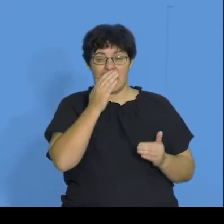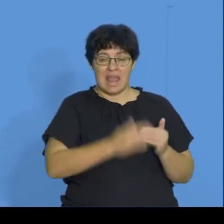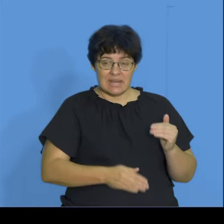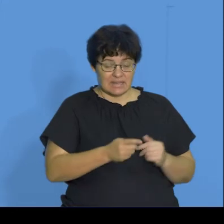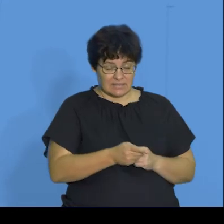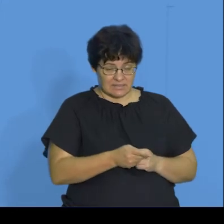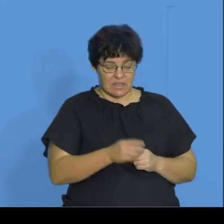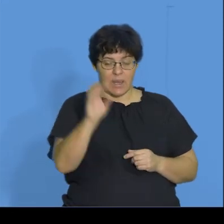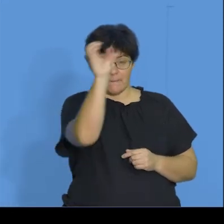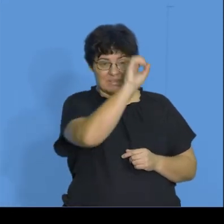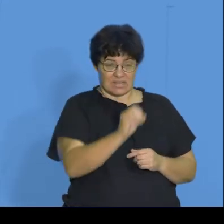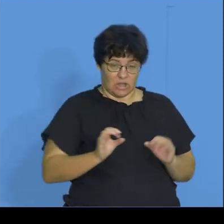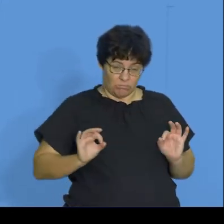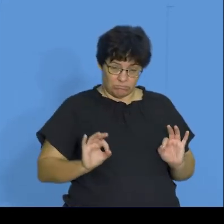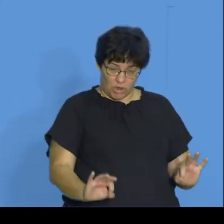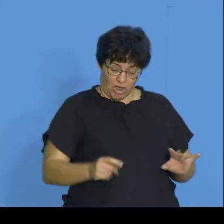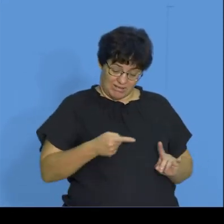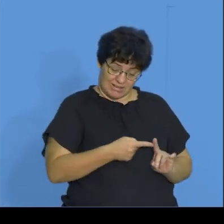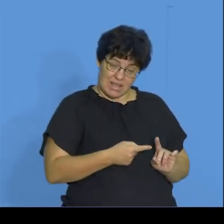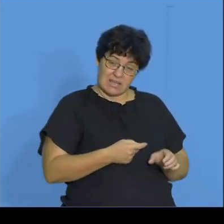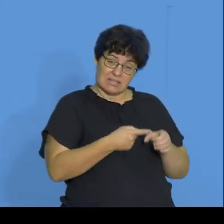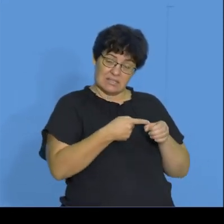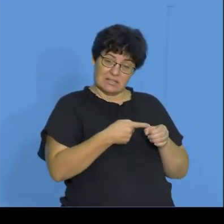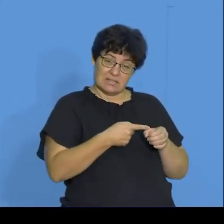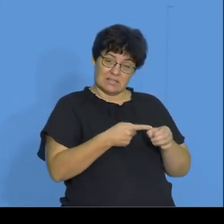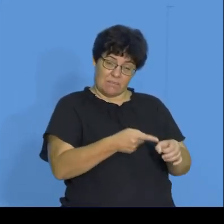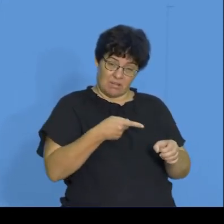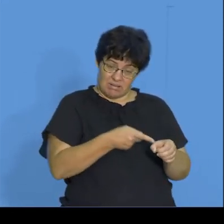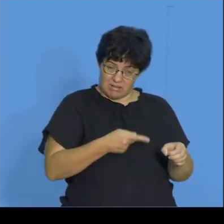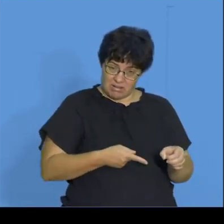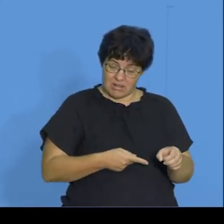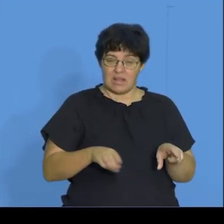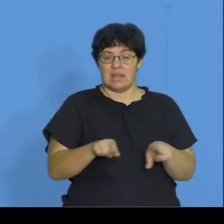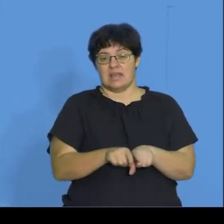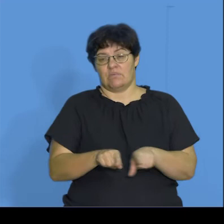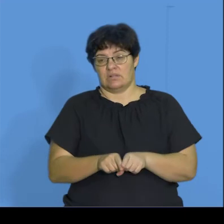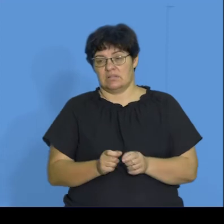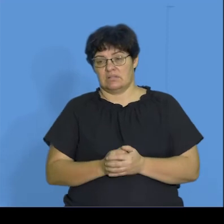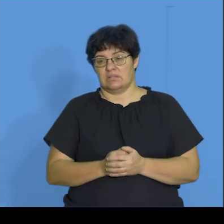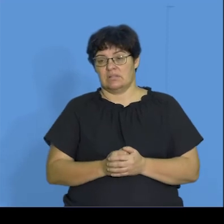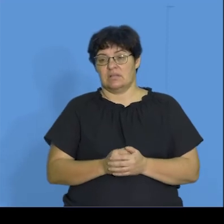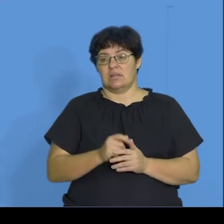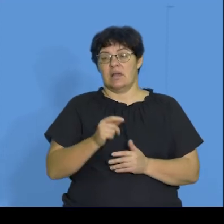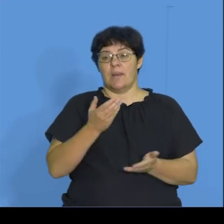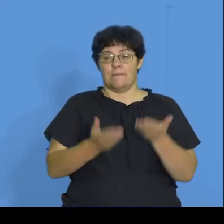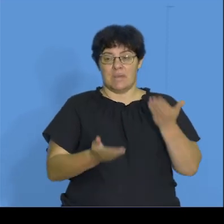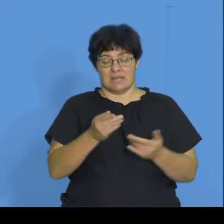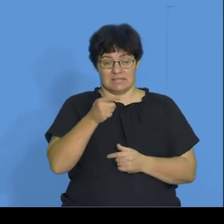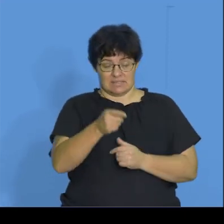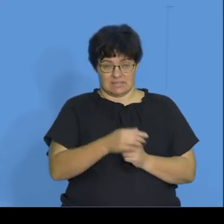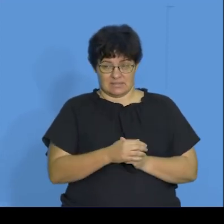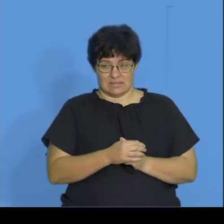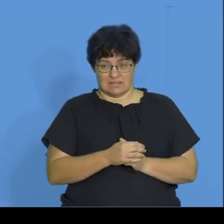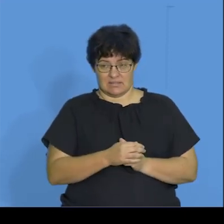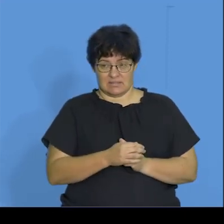percentage purity of this sample of calcium carbonate is equals to mass, okay,